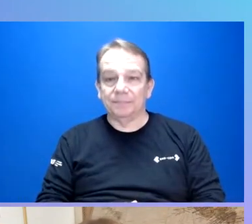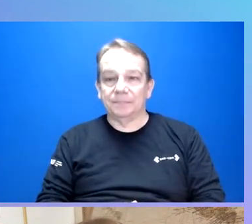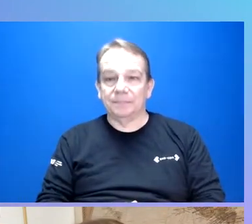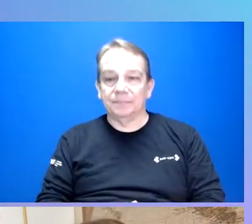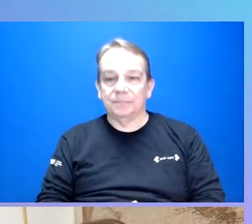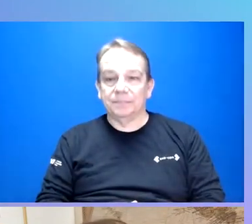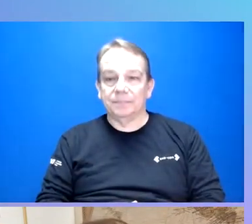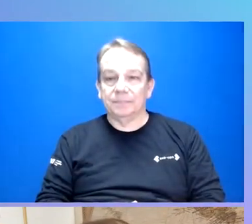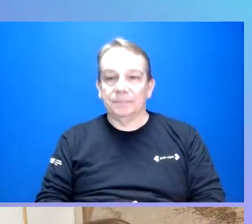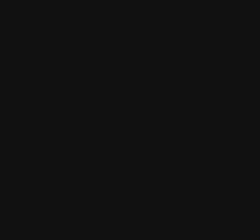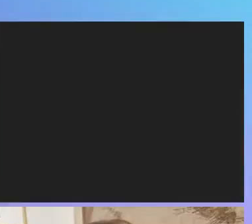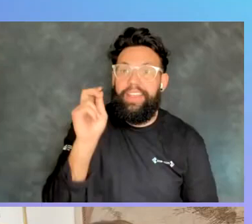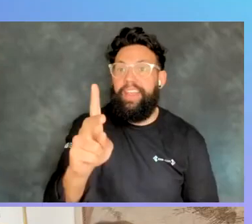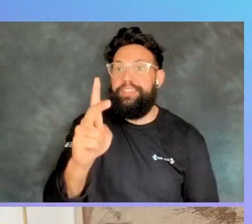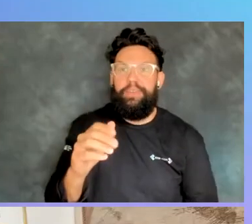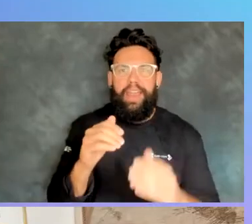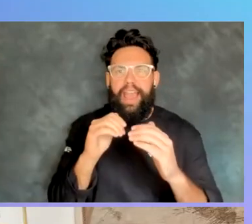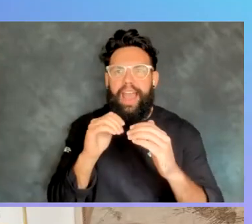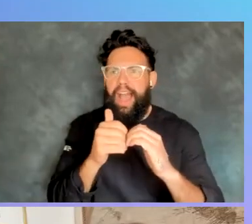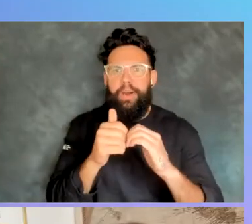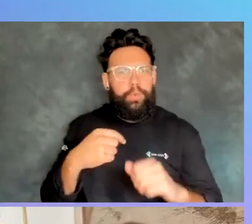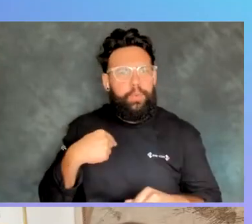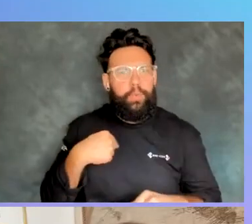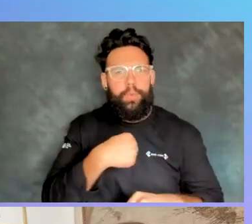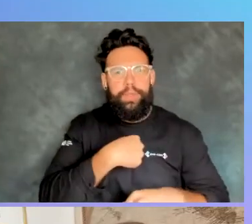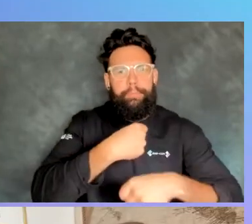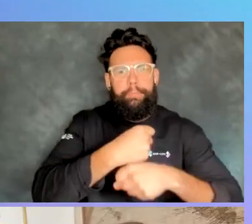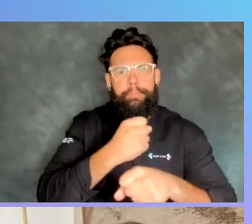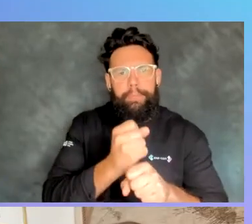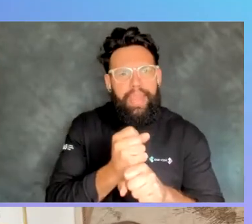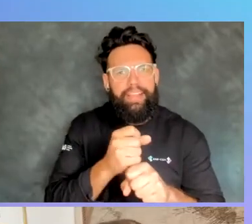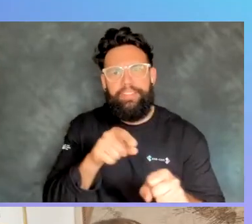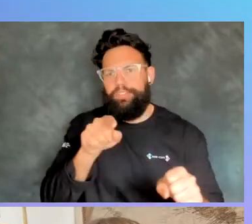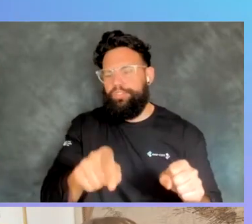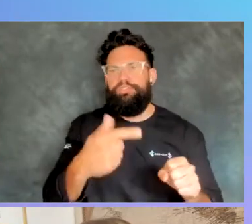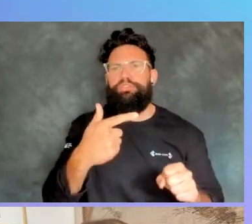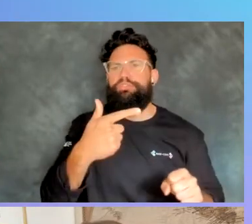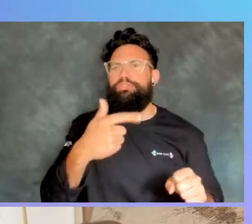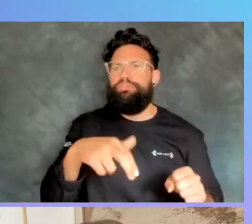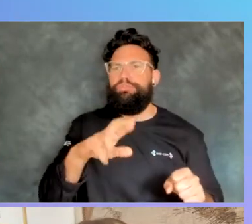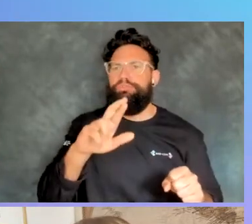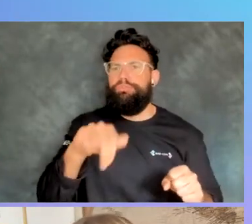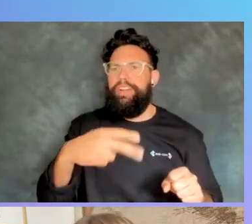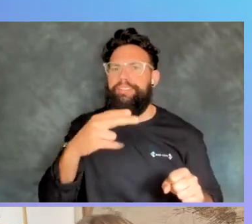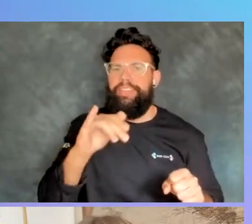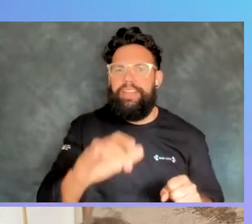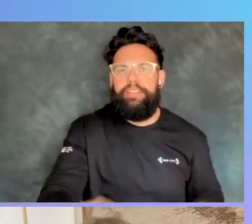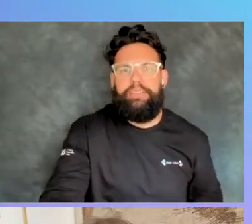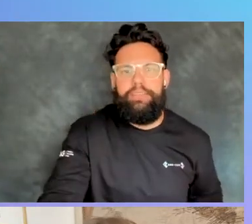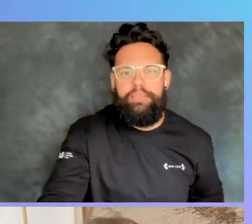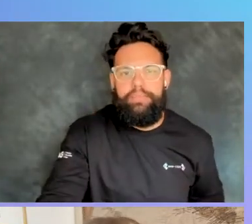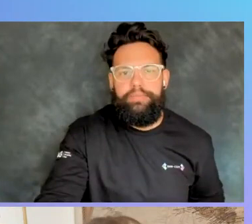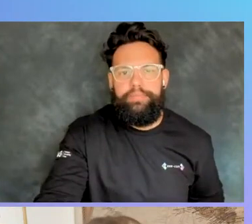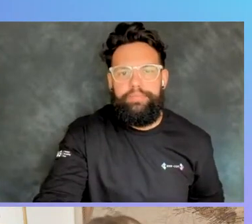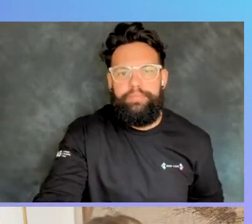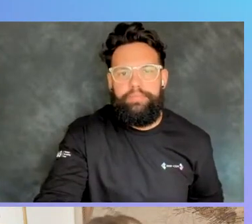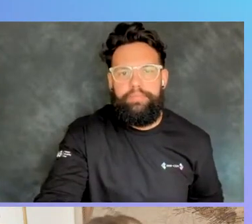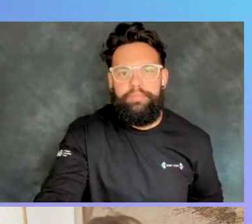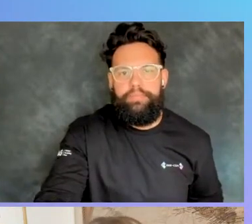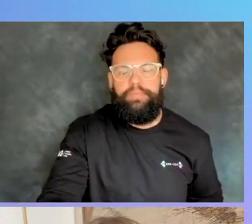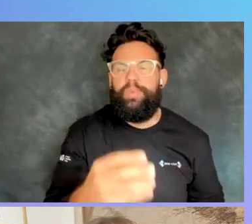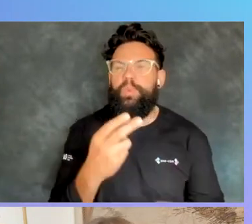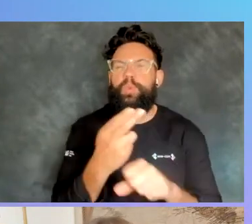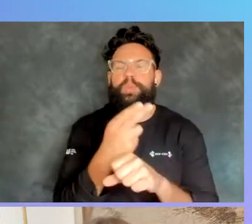All right, so how do we make tactile graphics? We use a special paper called microcapsule paper. It has alcohol in